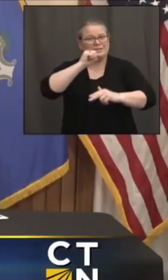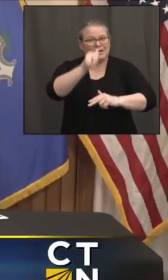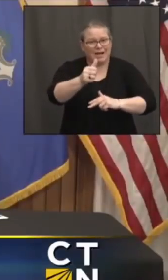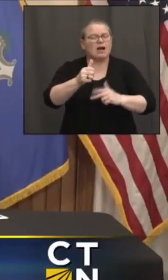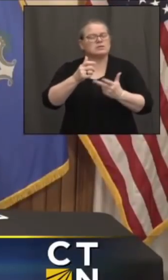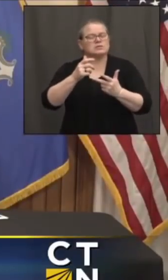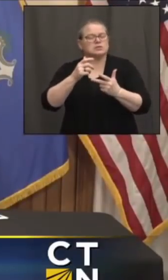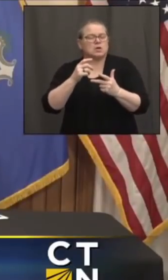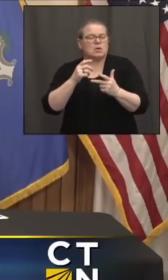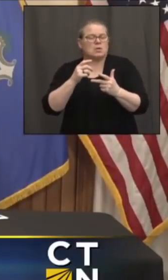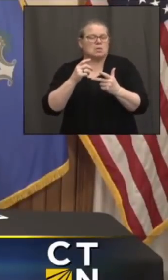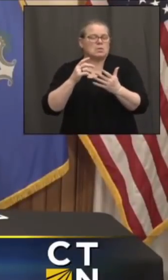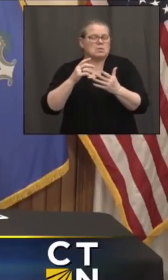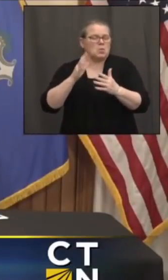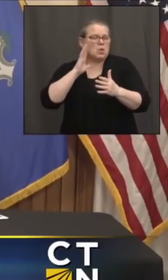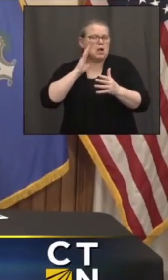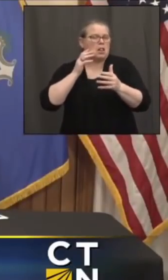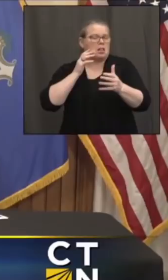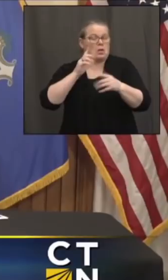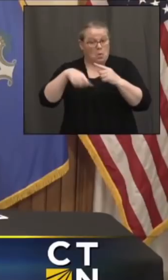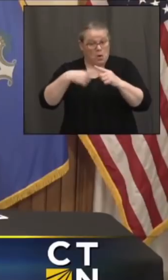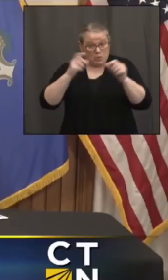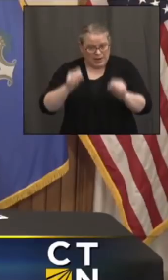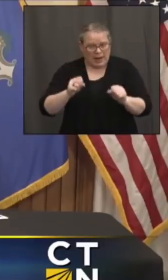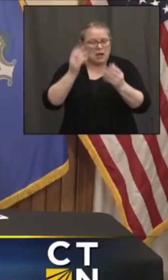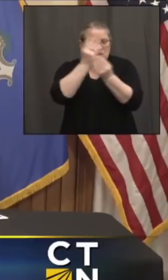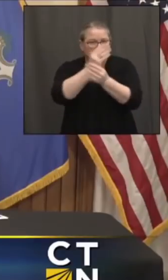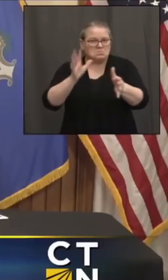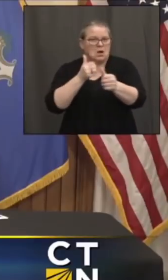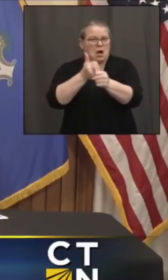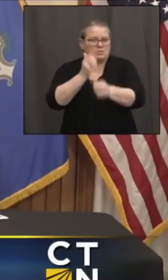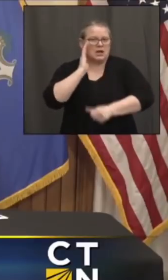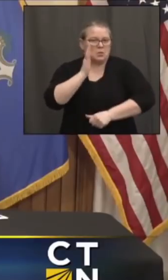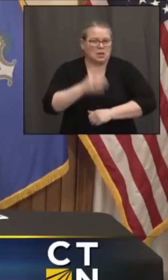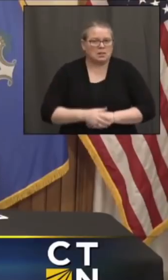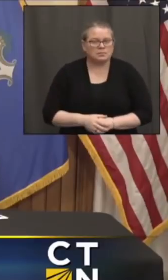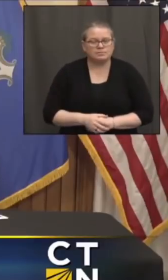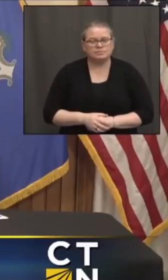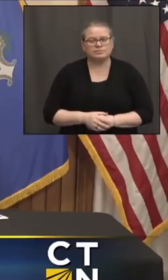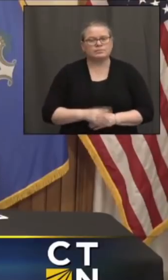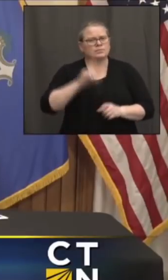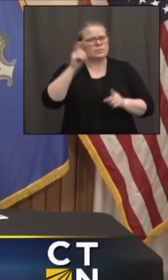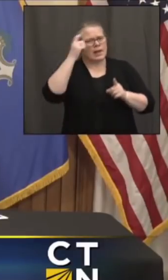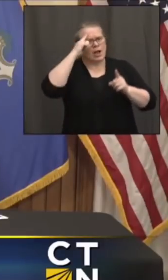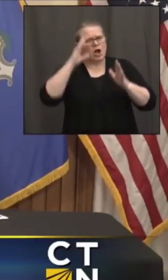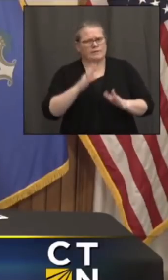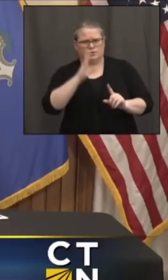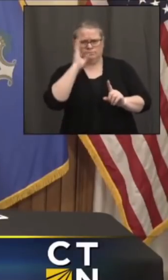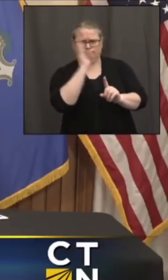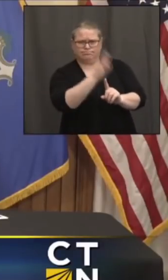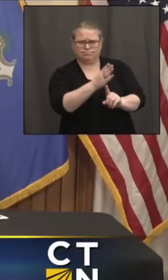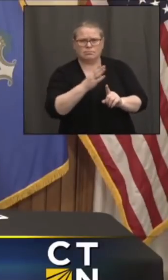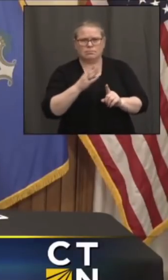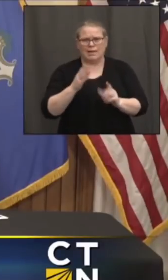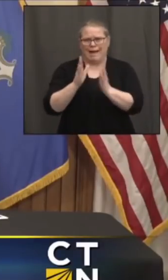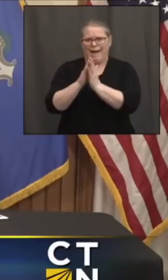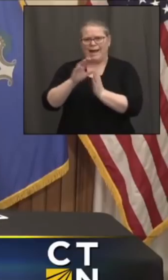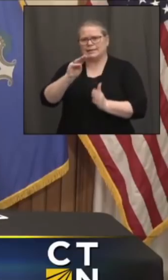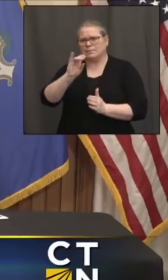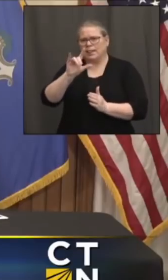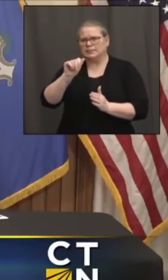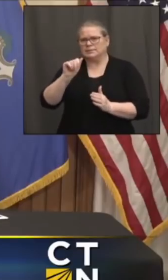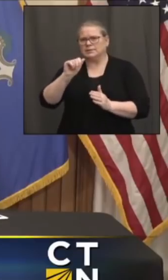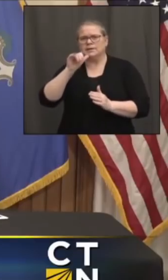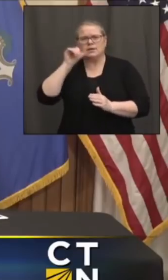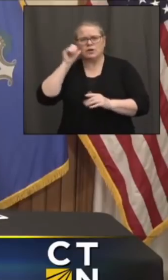thanks for clarifying that. And Governor, this one's directly for you. I asked Melissa this yesterday, but I want to get your take on it.